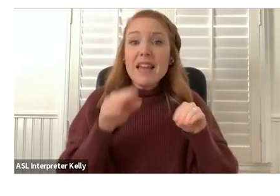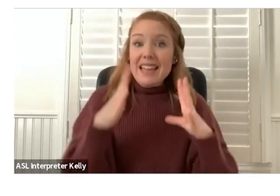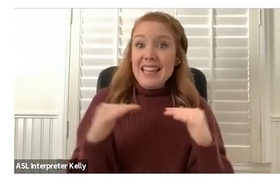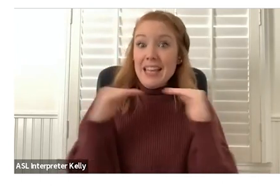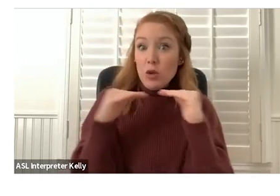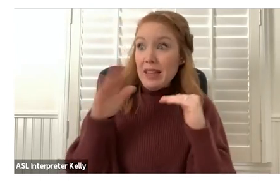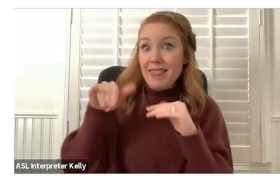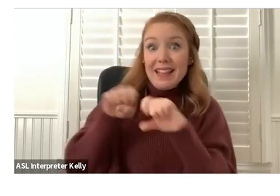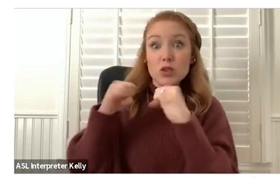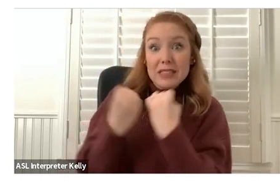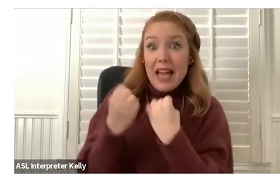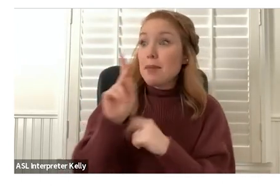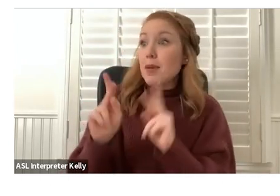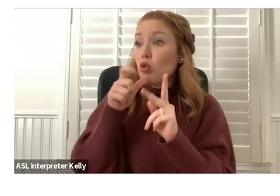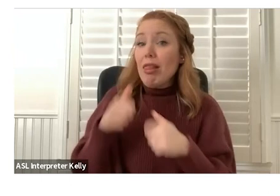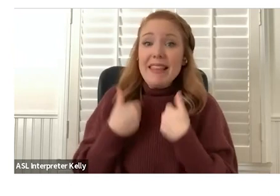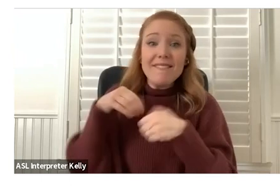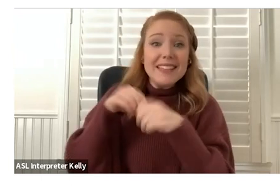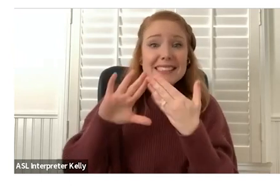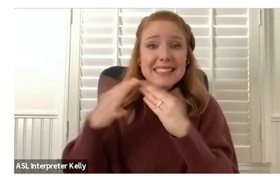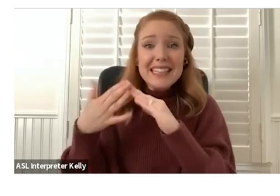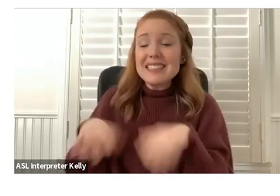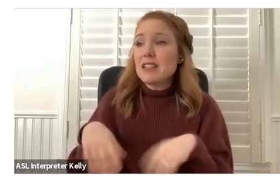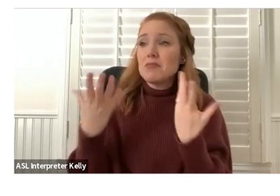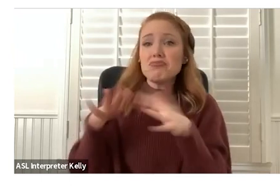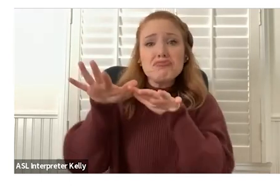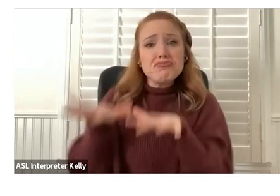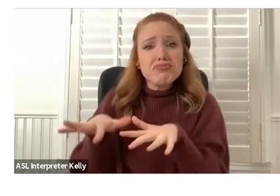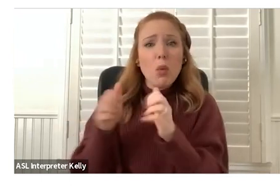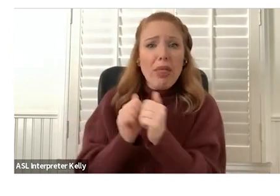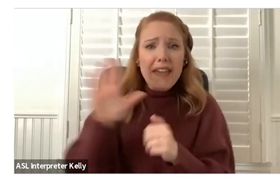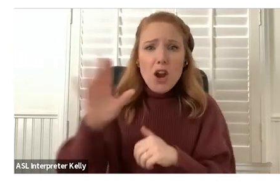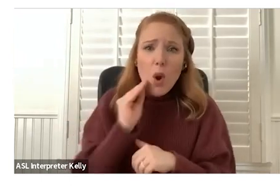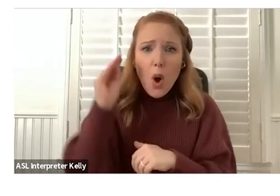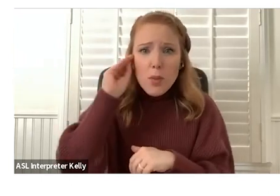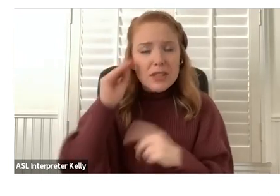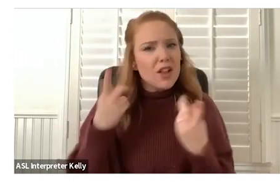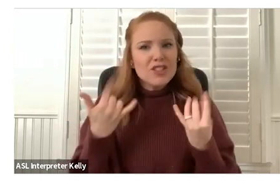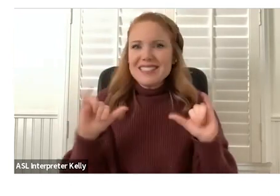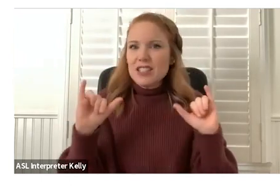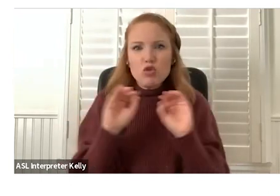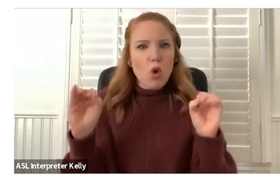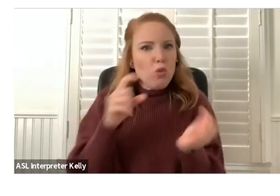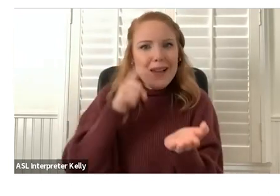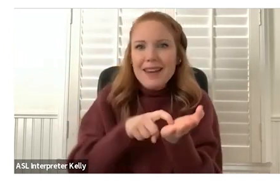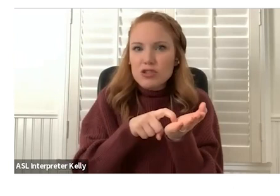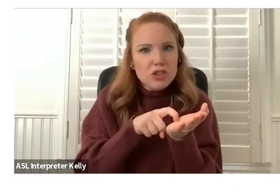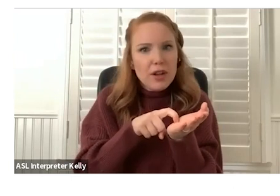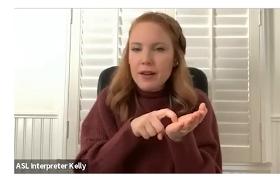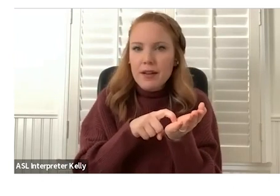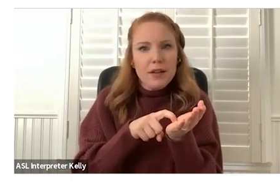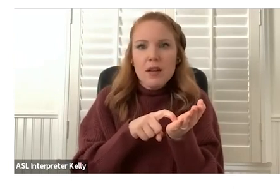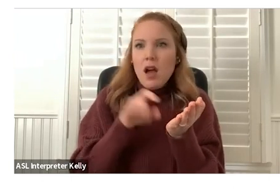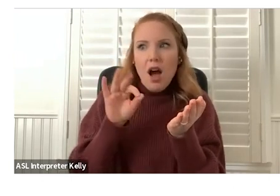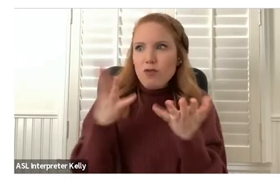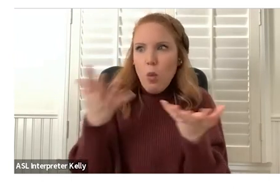with reviving the glory of the ancient past, which was the Crusader past, and by extension, going further back